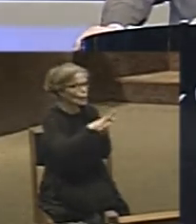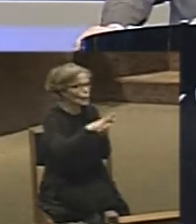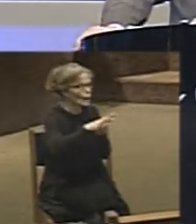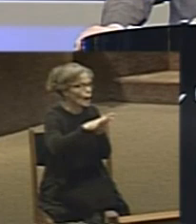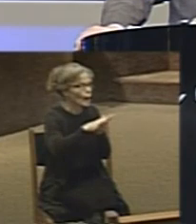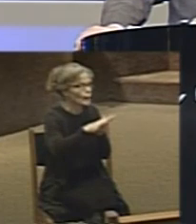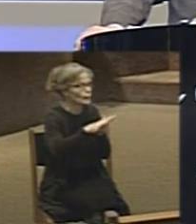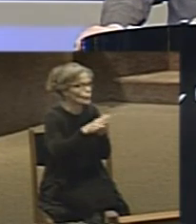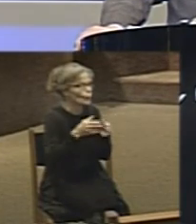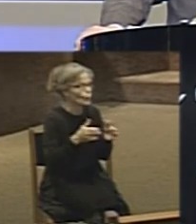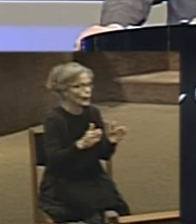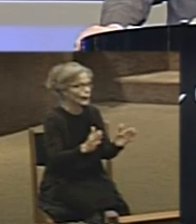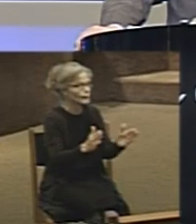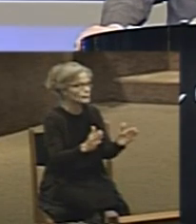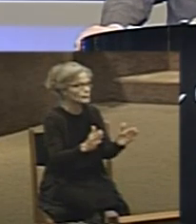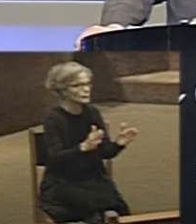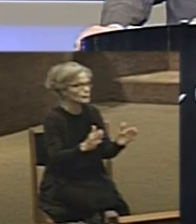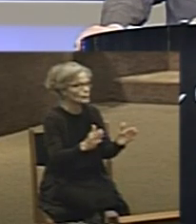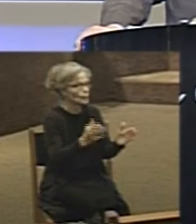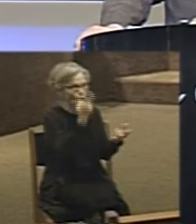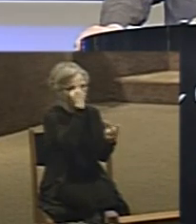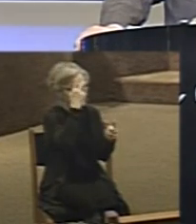misconstrued